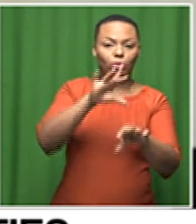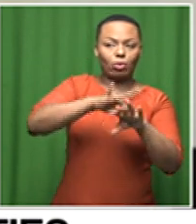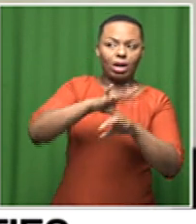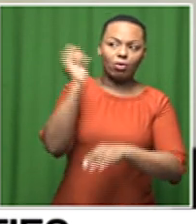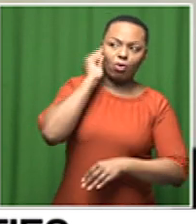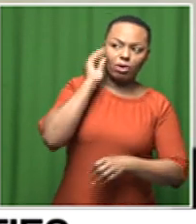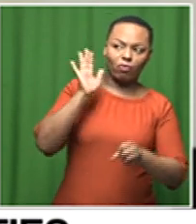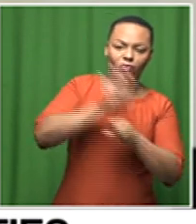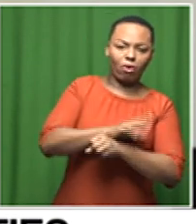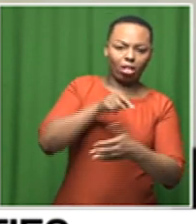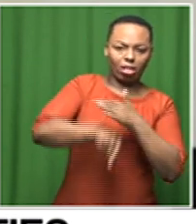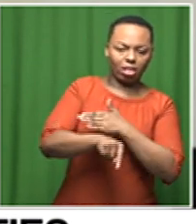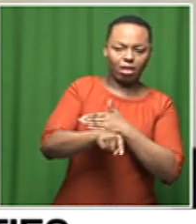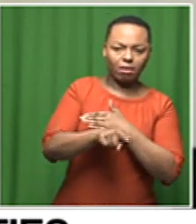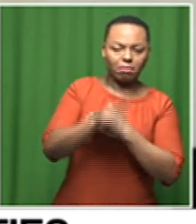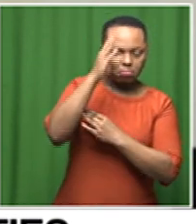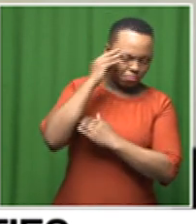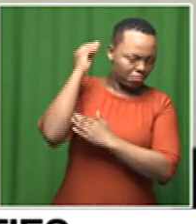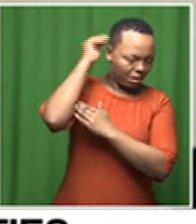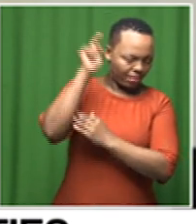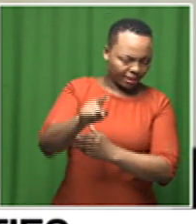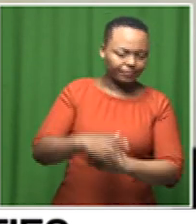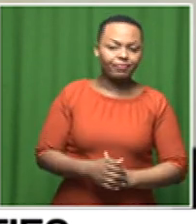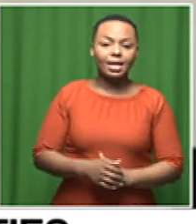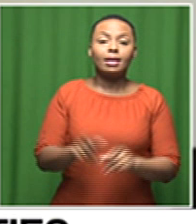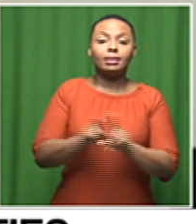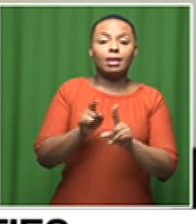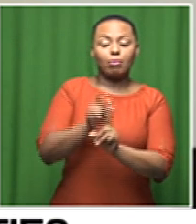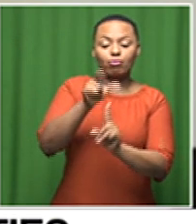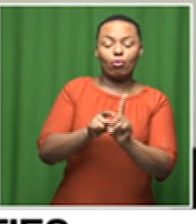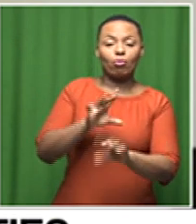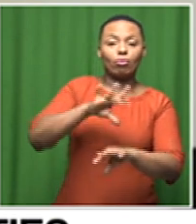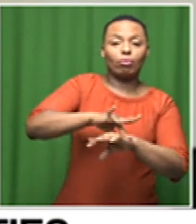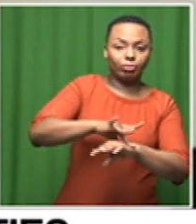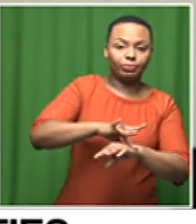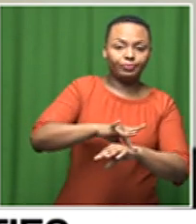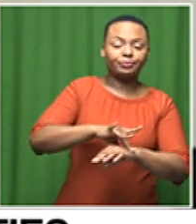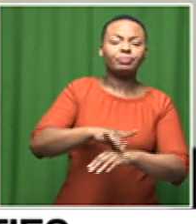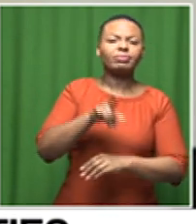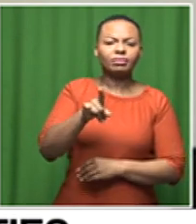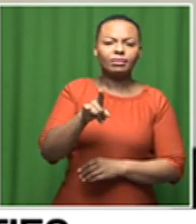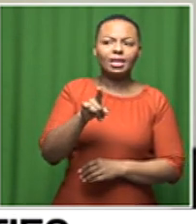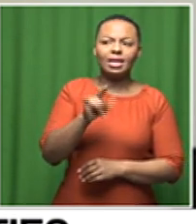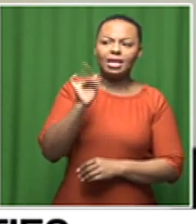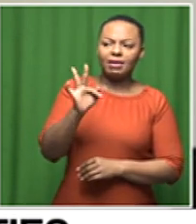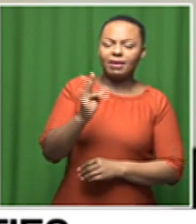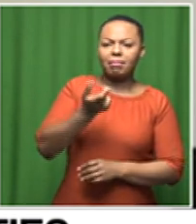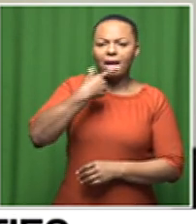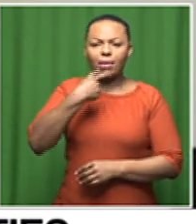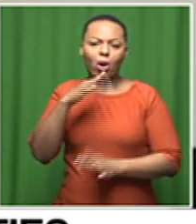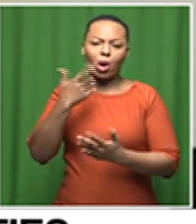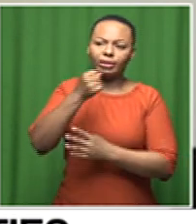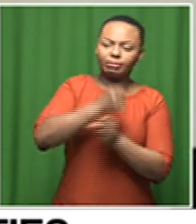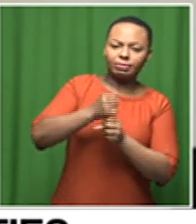by those that treat them. Also, the patient need to be given to give a consent for certain treatment,